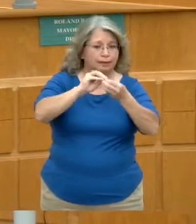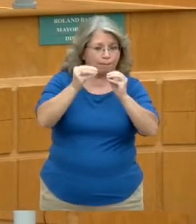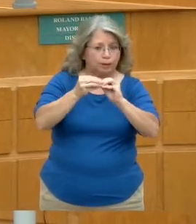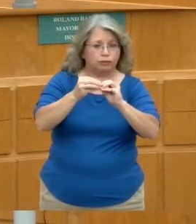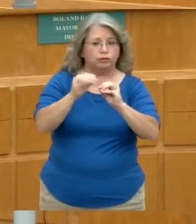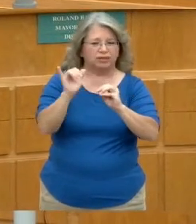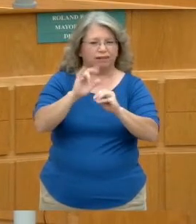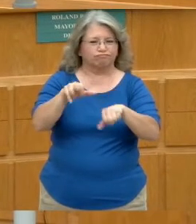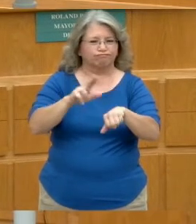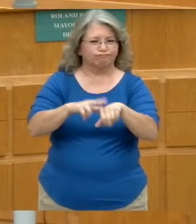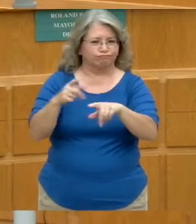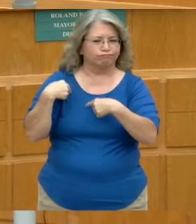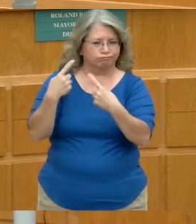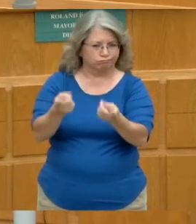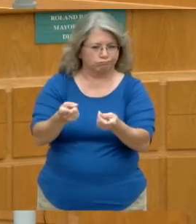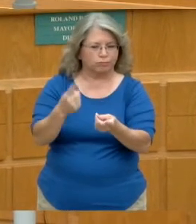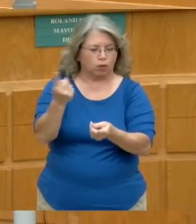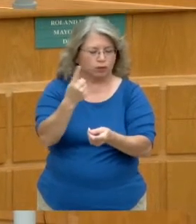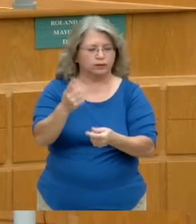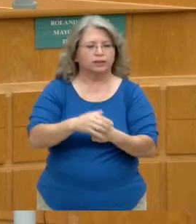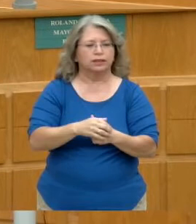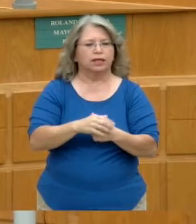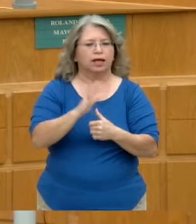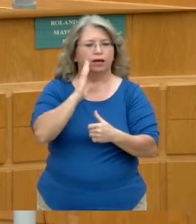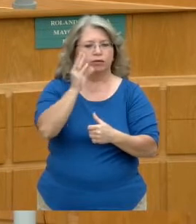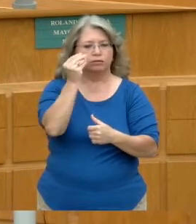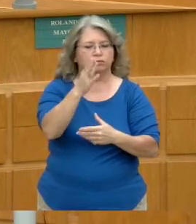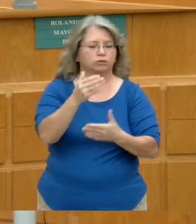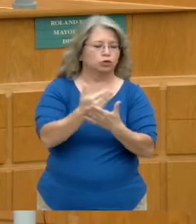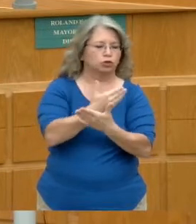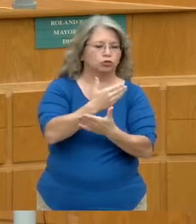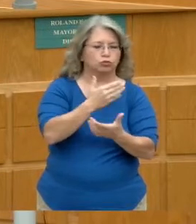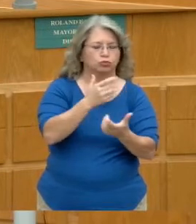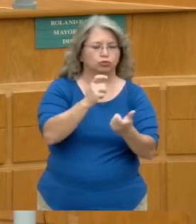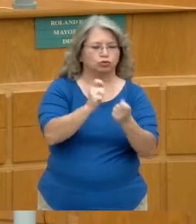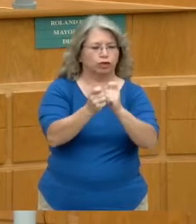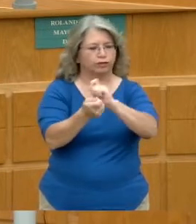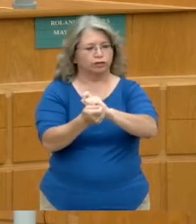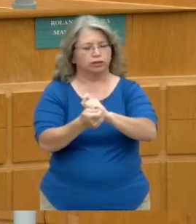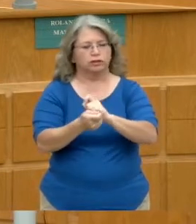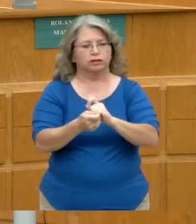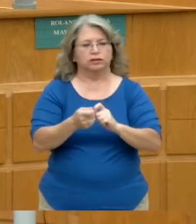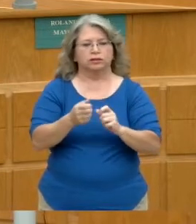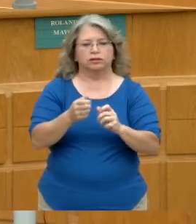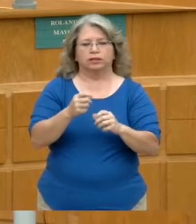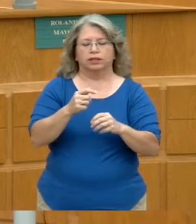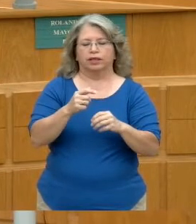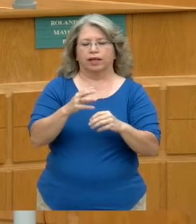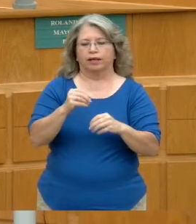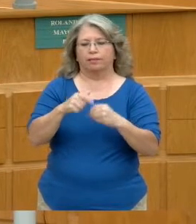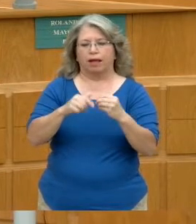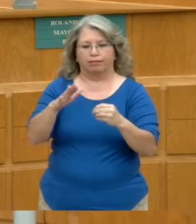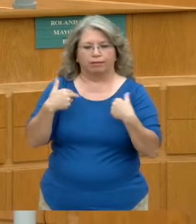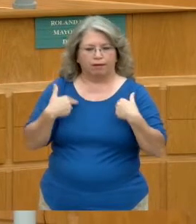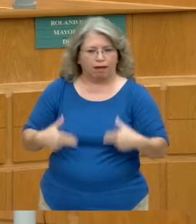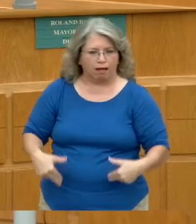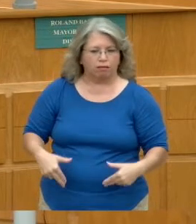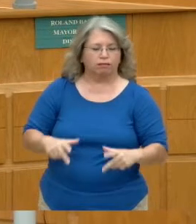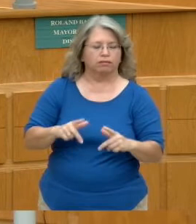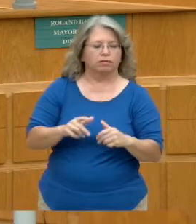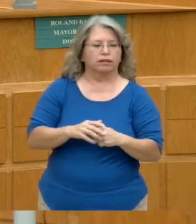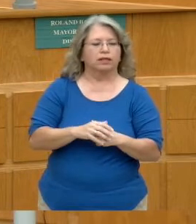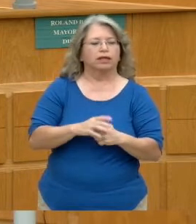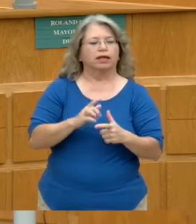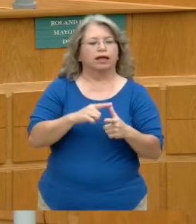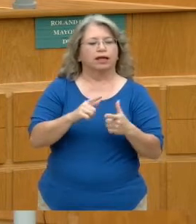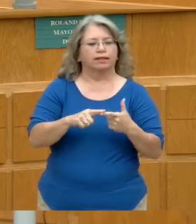new cases and changes, if any, in the current health status of those that have COVID-19. And then I'm going to